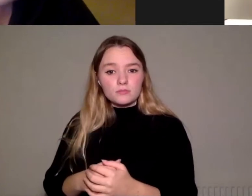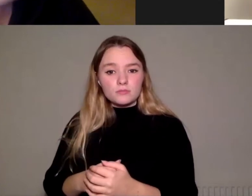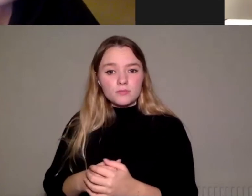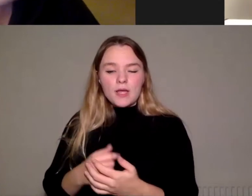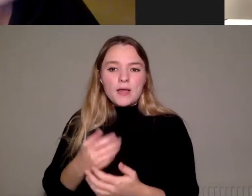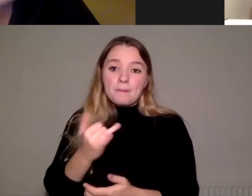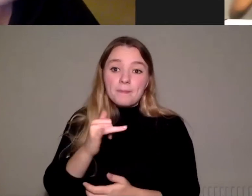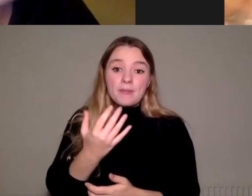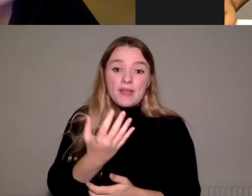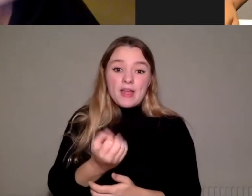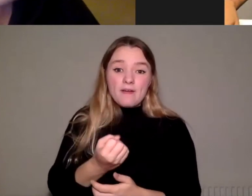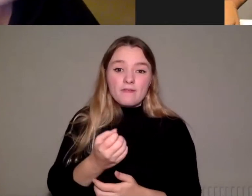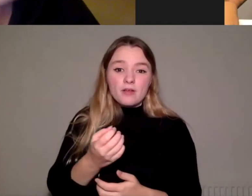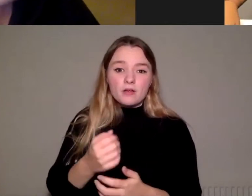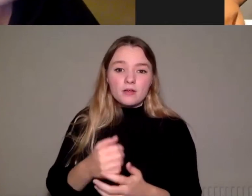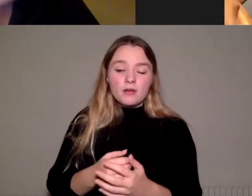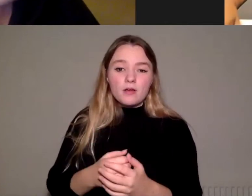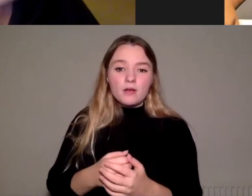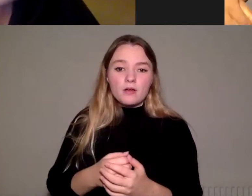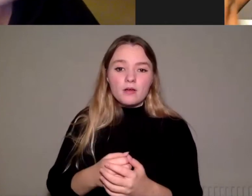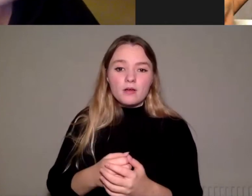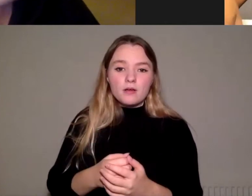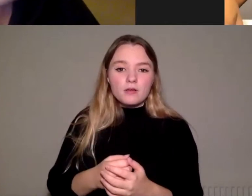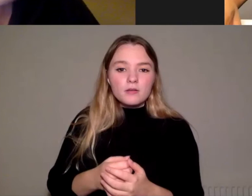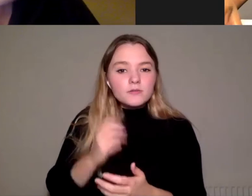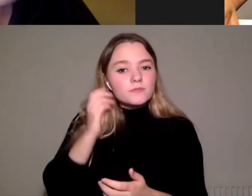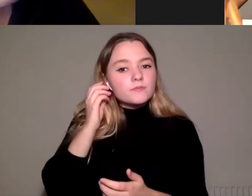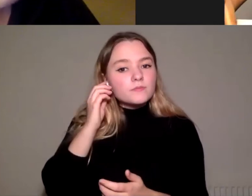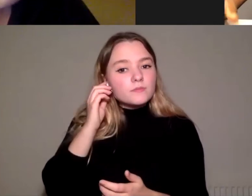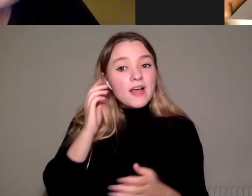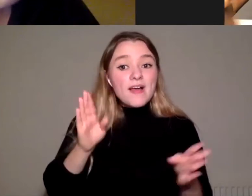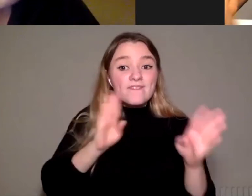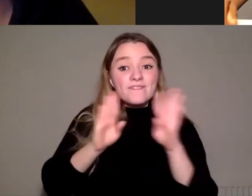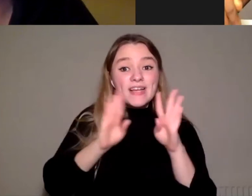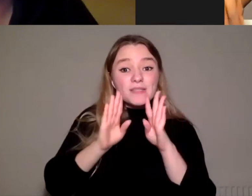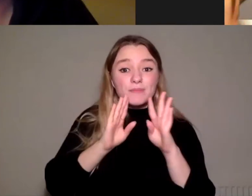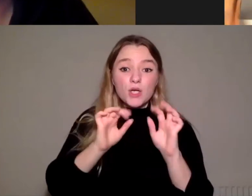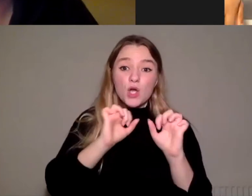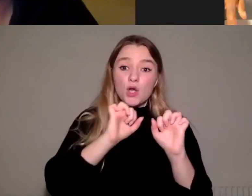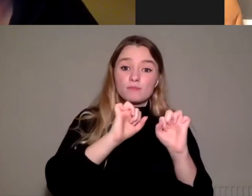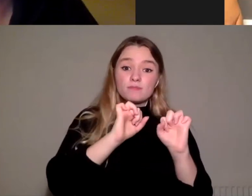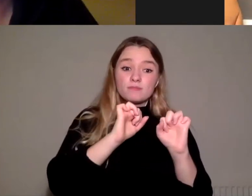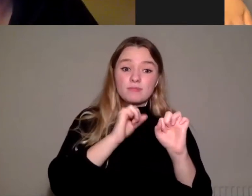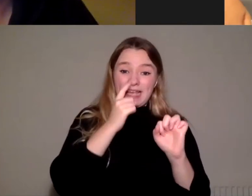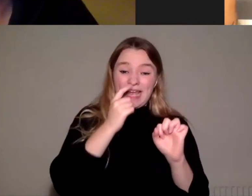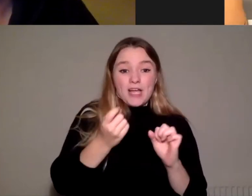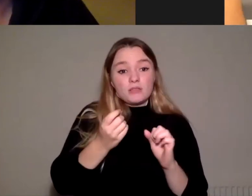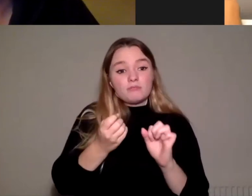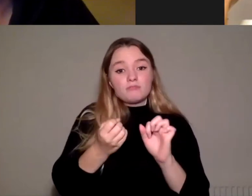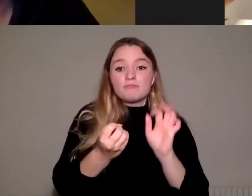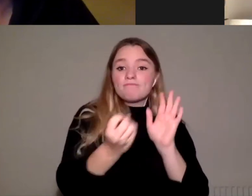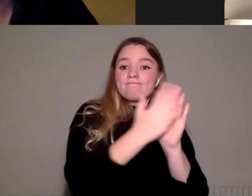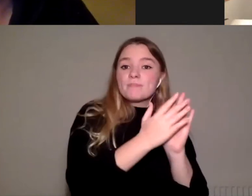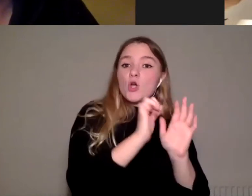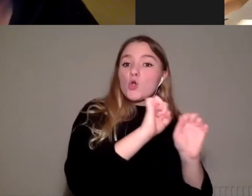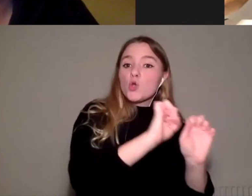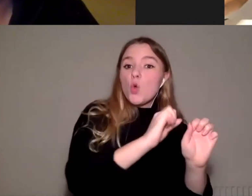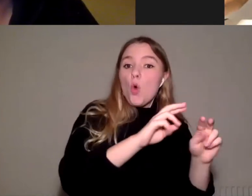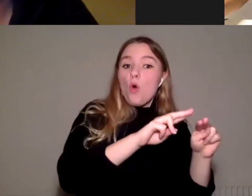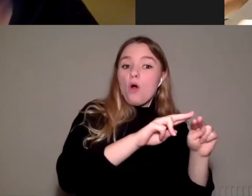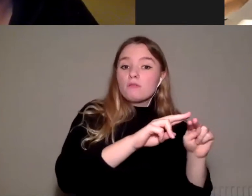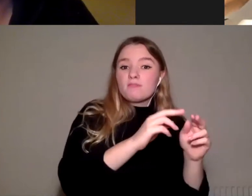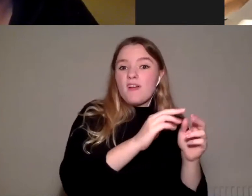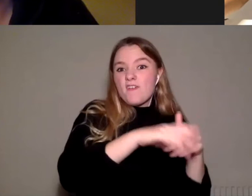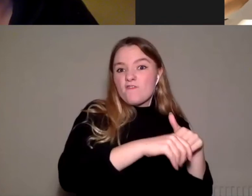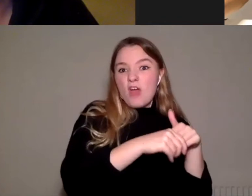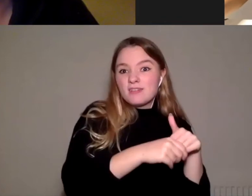Facebook, even if it's down to your friends will be able to share that post, and that will reach a whole group of other people which